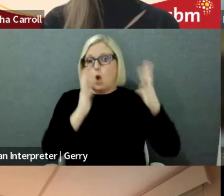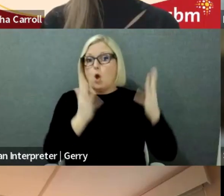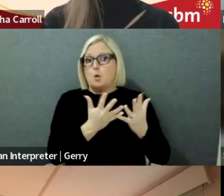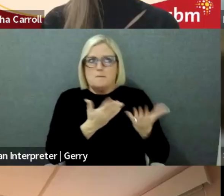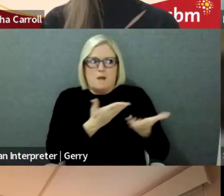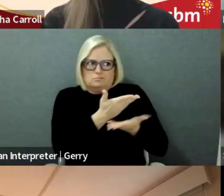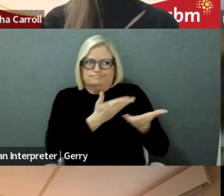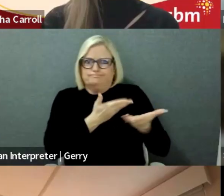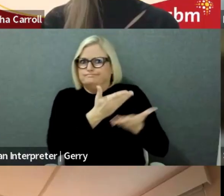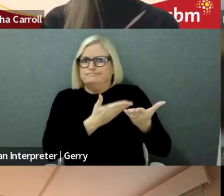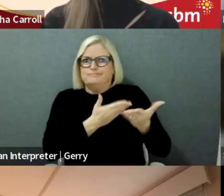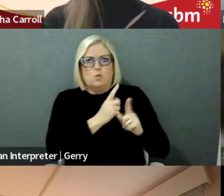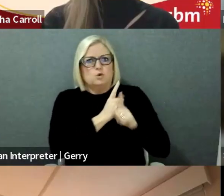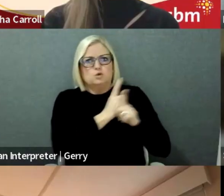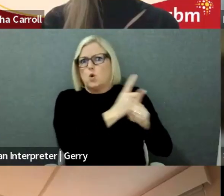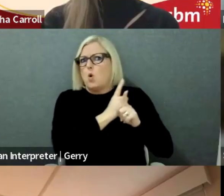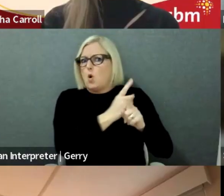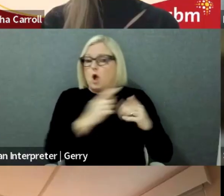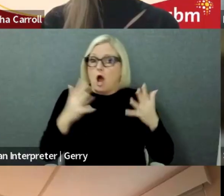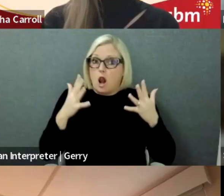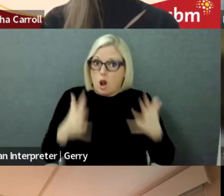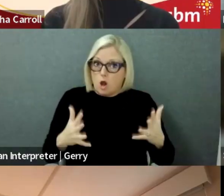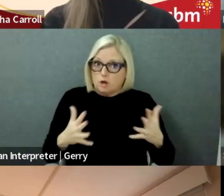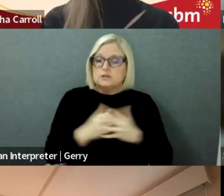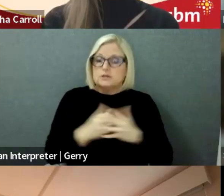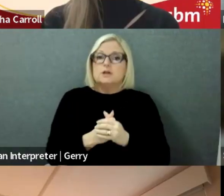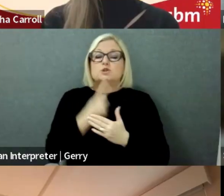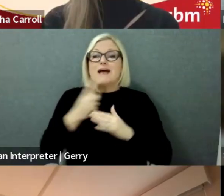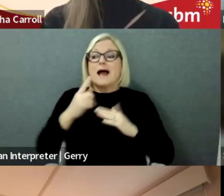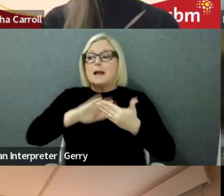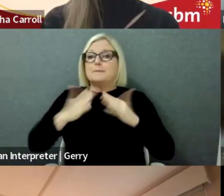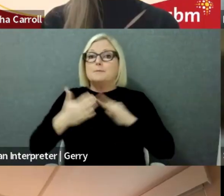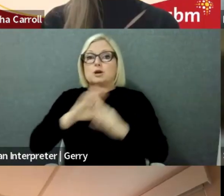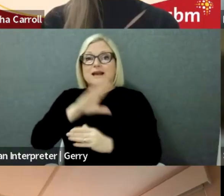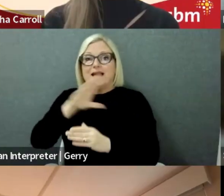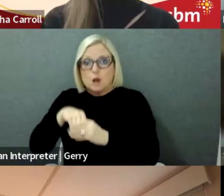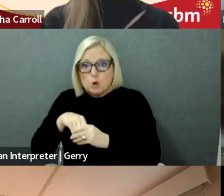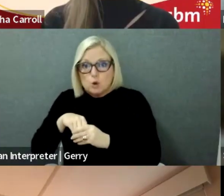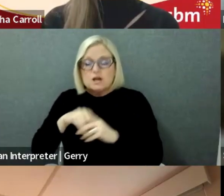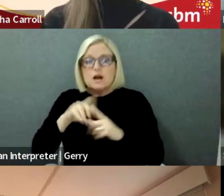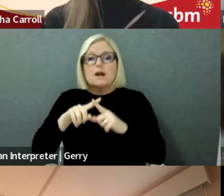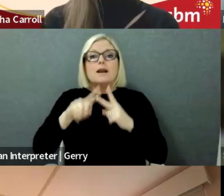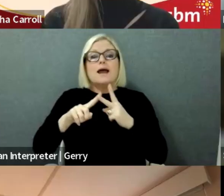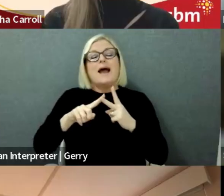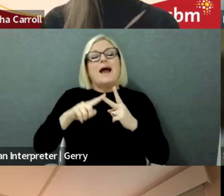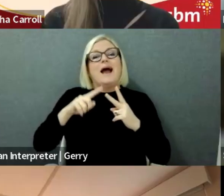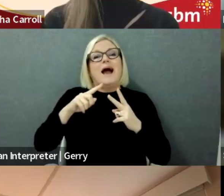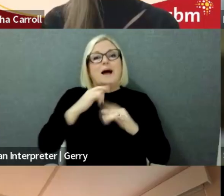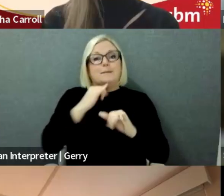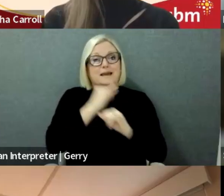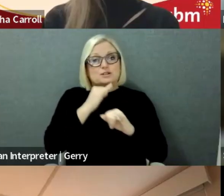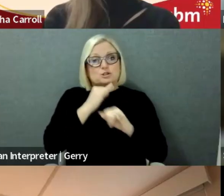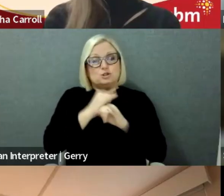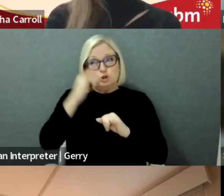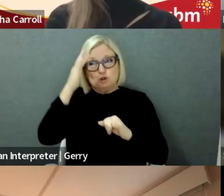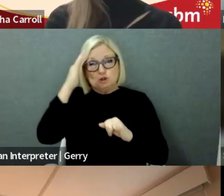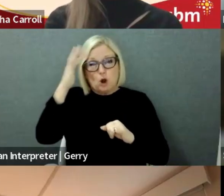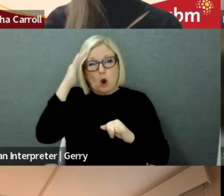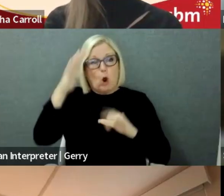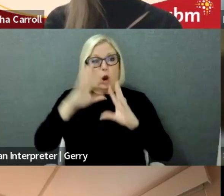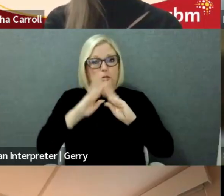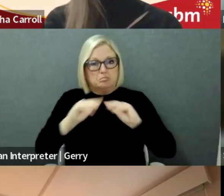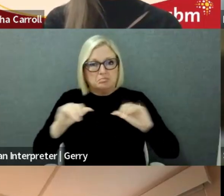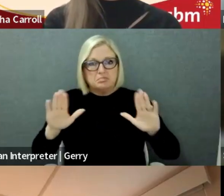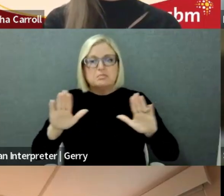that deinstitutionalisation, community inclusion, and the preconditions for inclusion must go hand in hand, supported by access